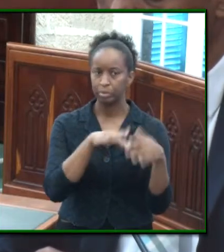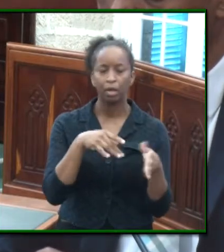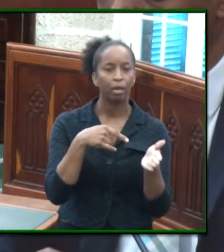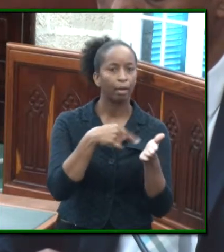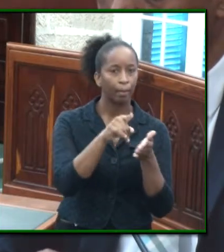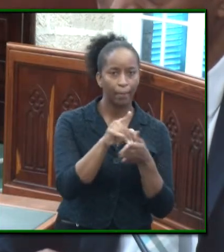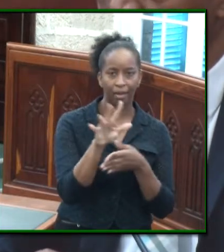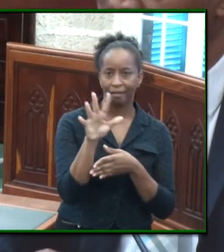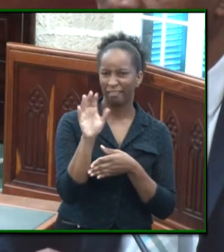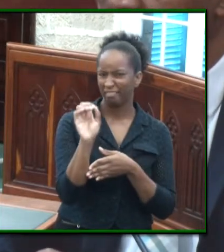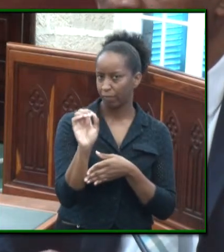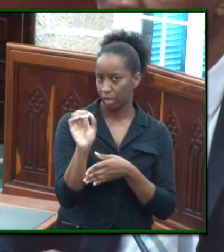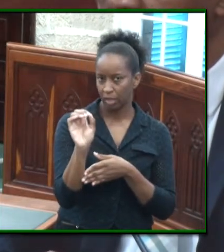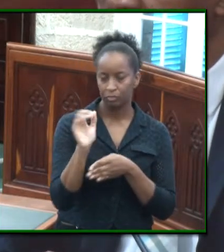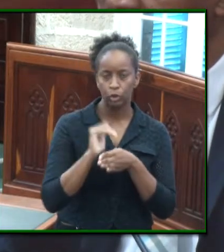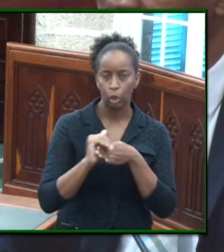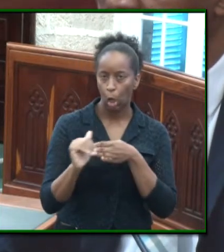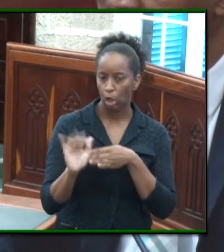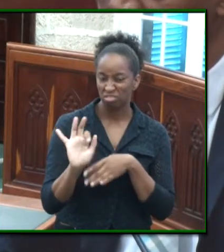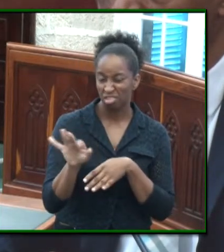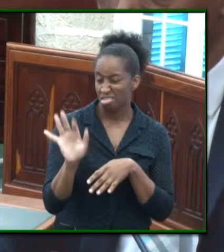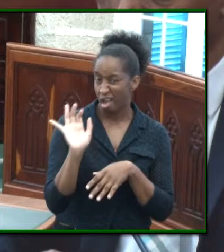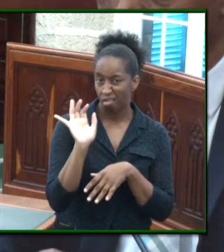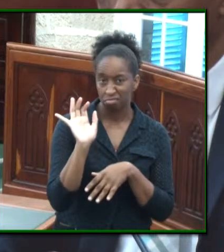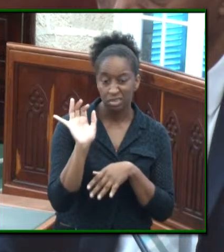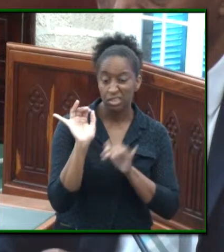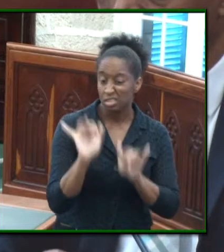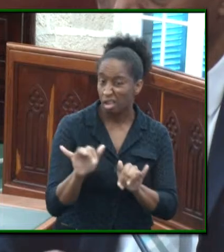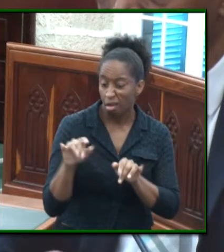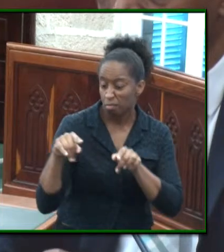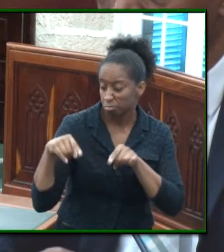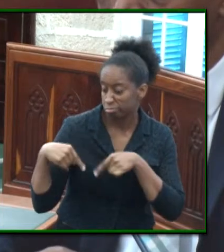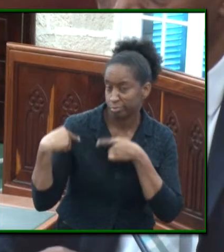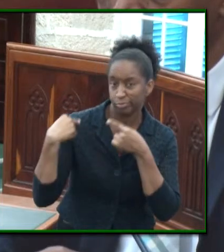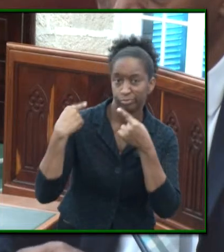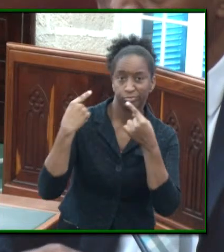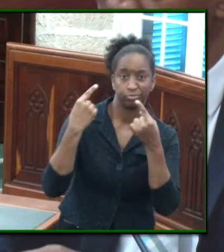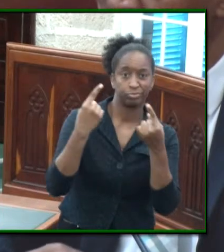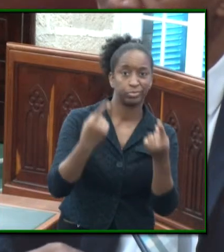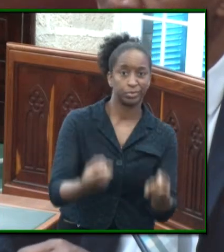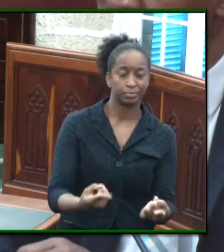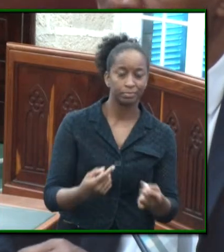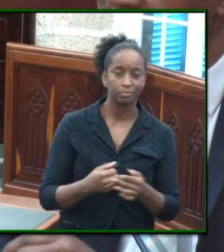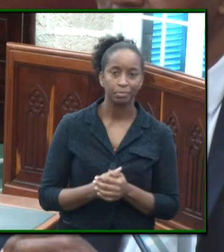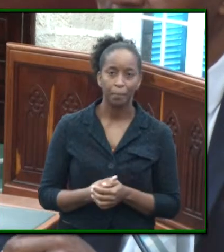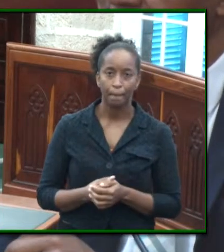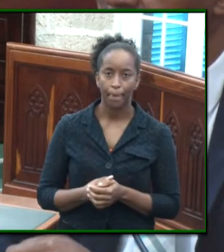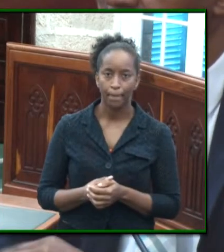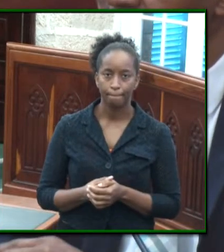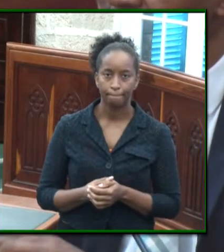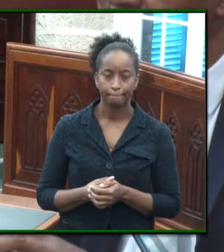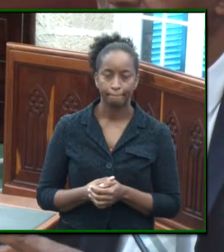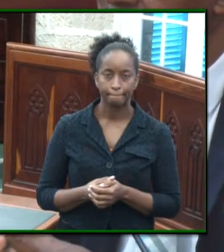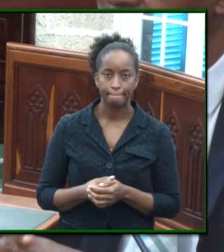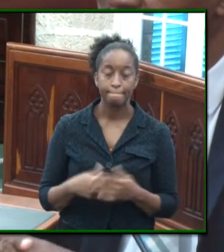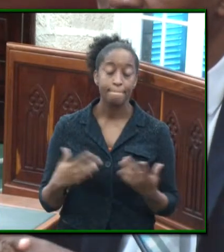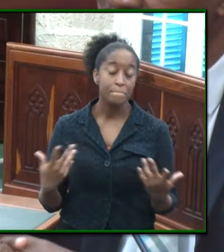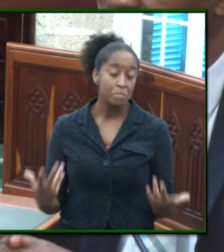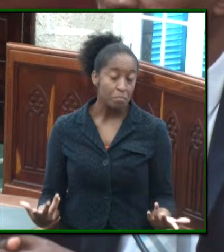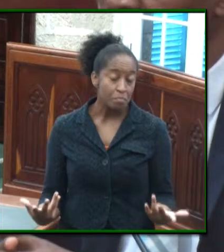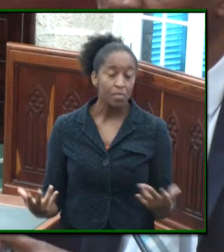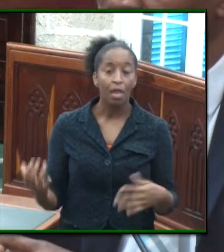35 years ago. If you want to have a matter addressed by specialized